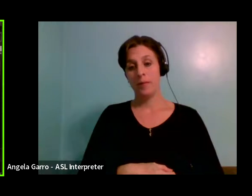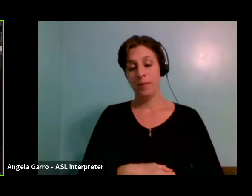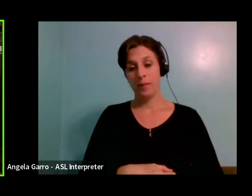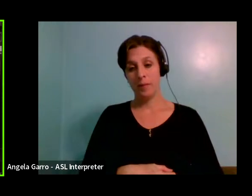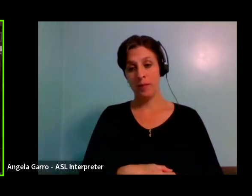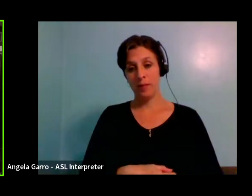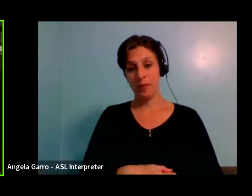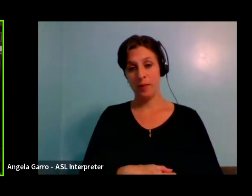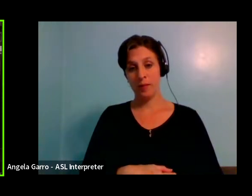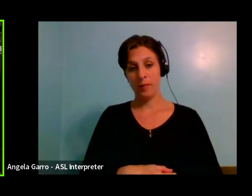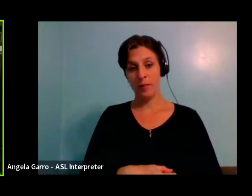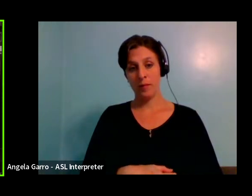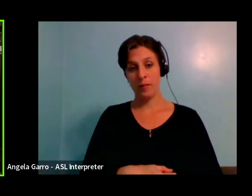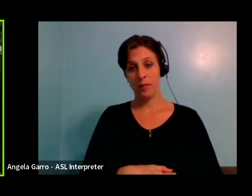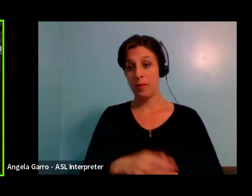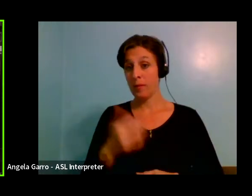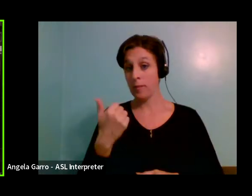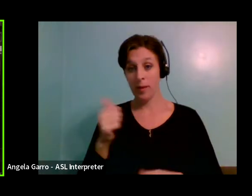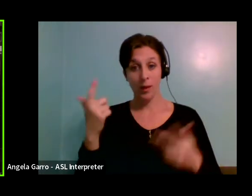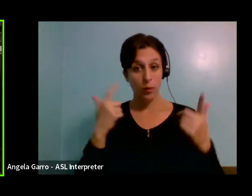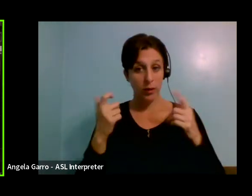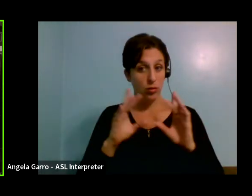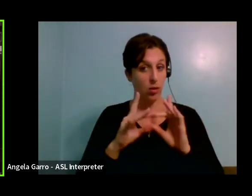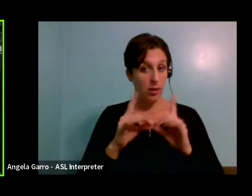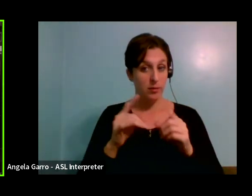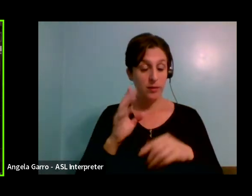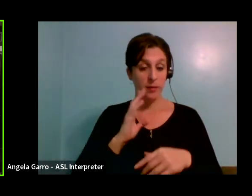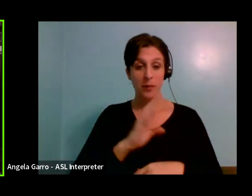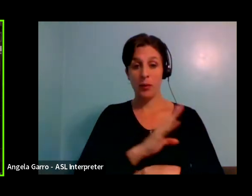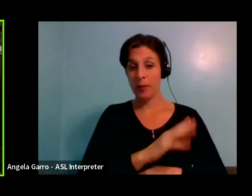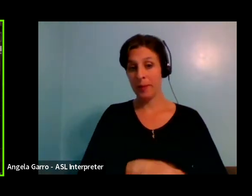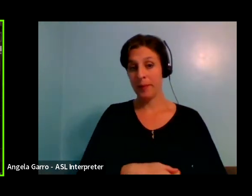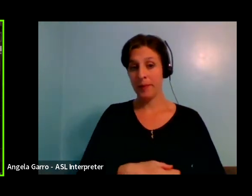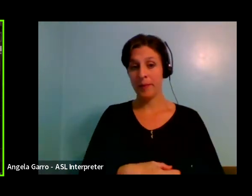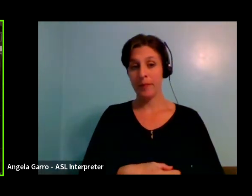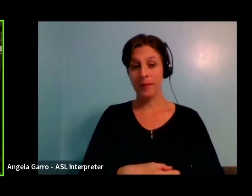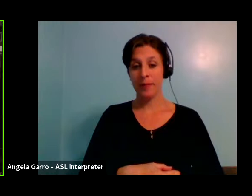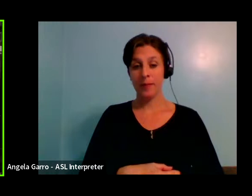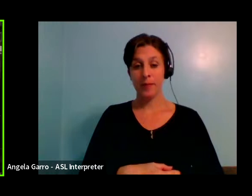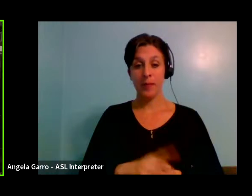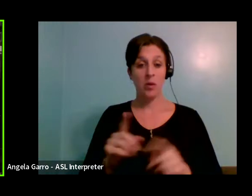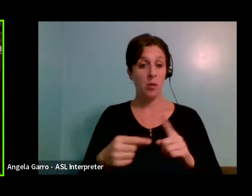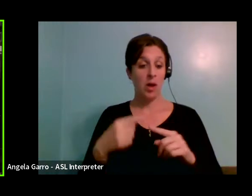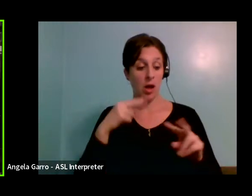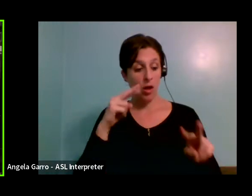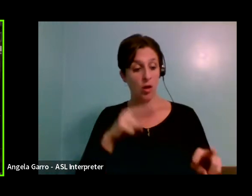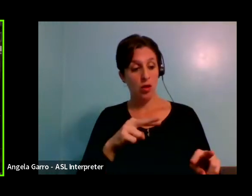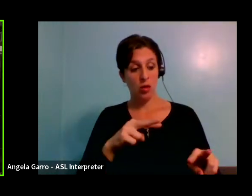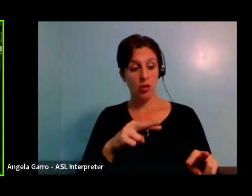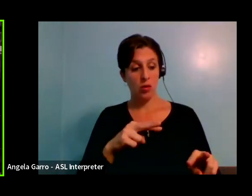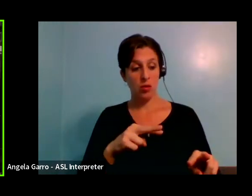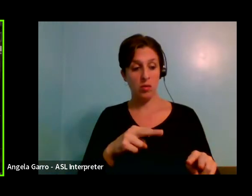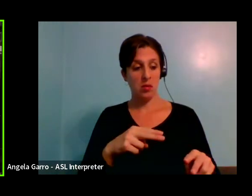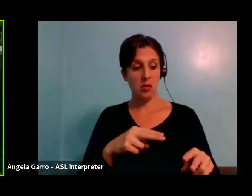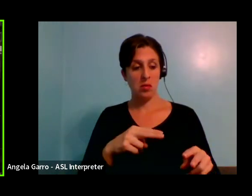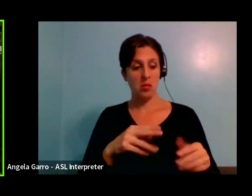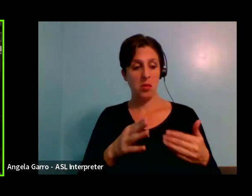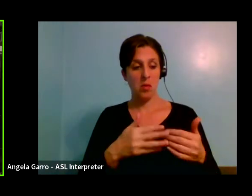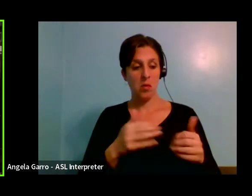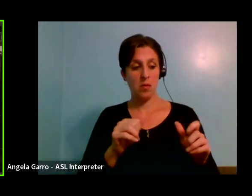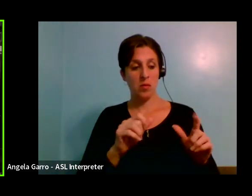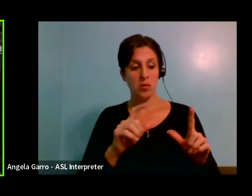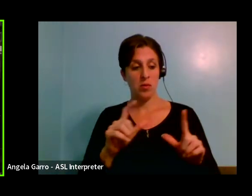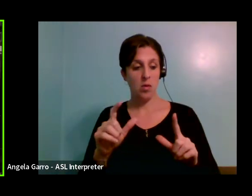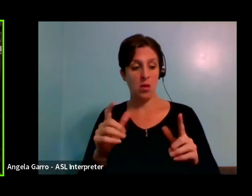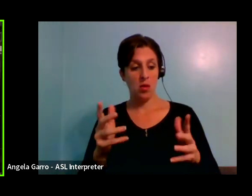Okay. Are there any questions or comments from the board? When I looked at them, it looked like they were almost all, I don't know, if it